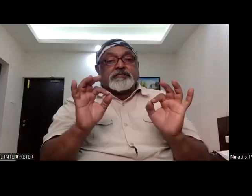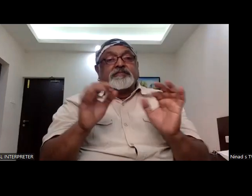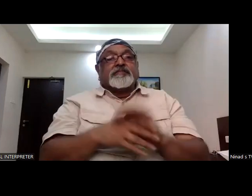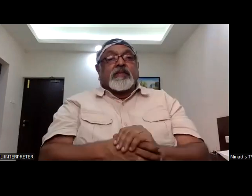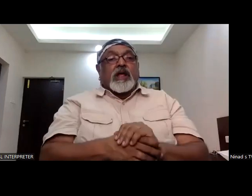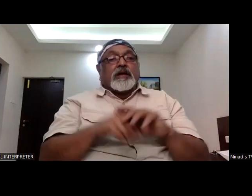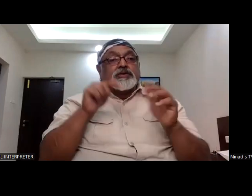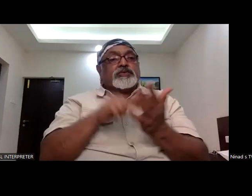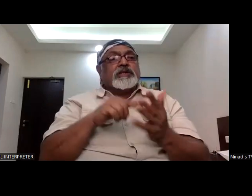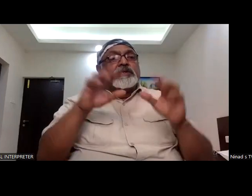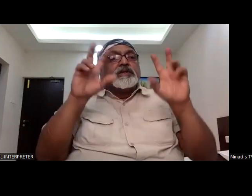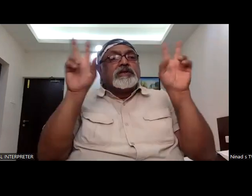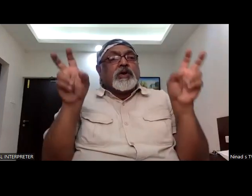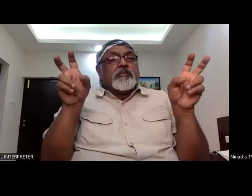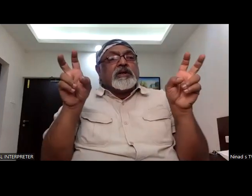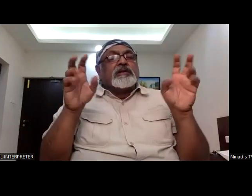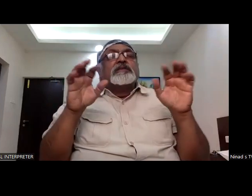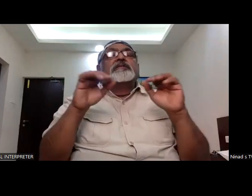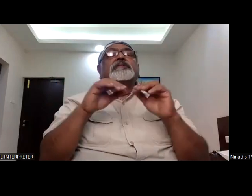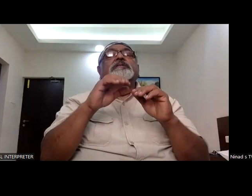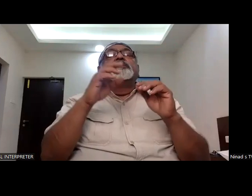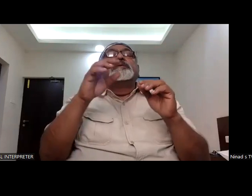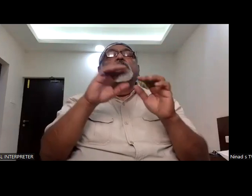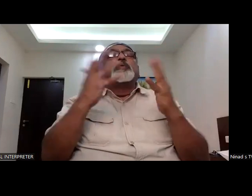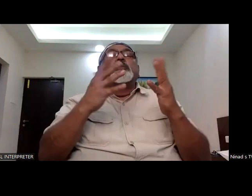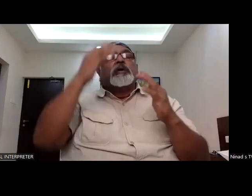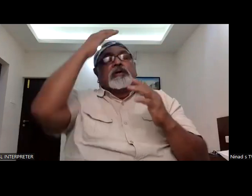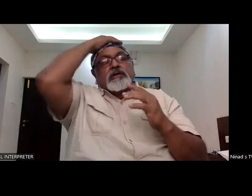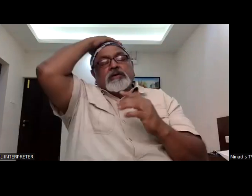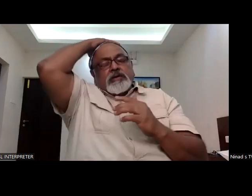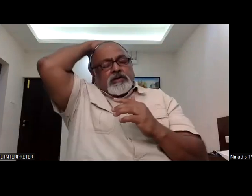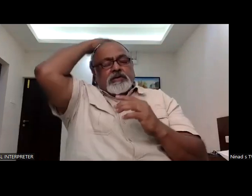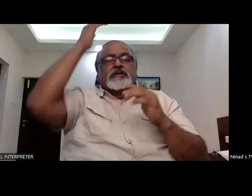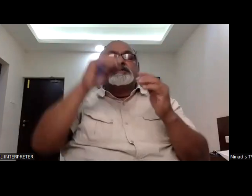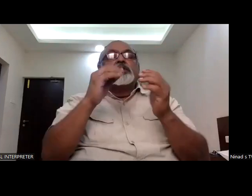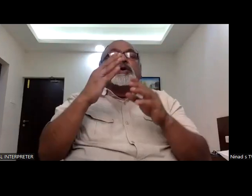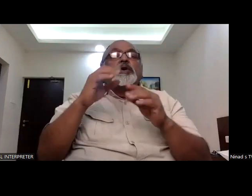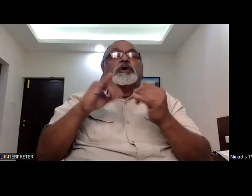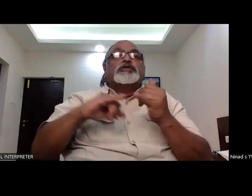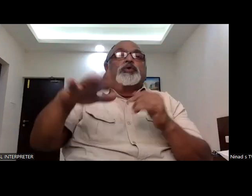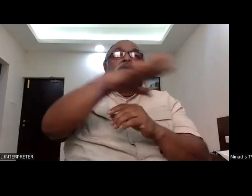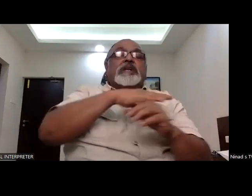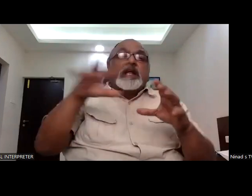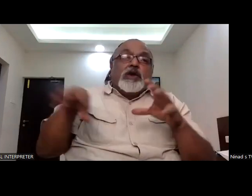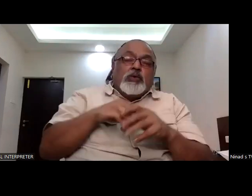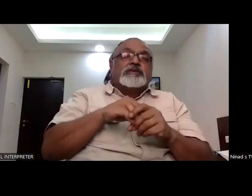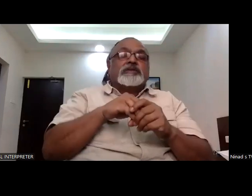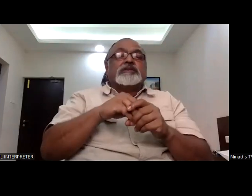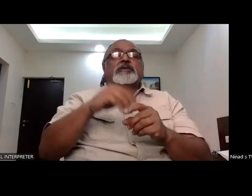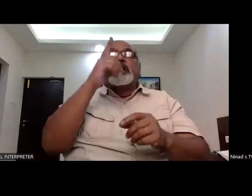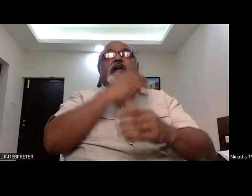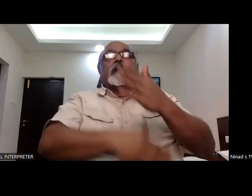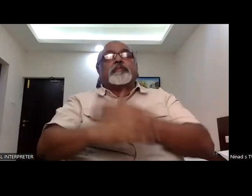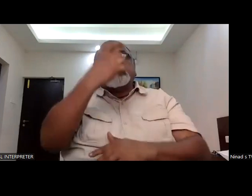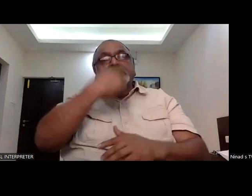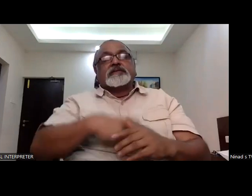topic which I have been told to cover is social participation and social inclusion of persons with